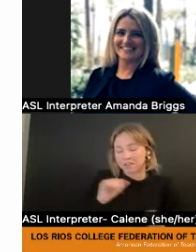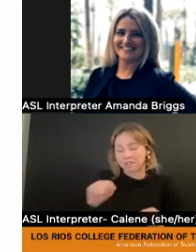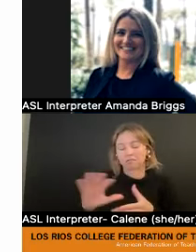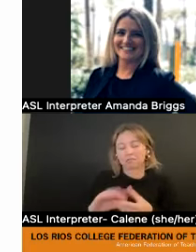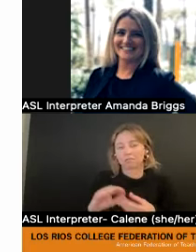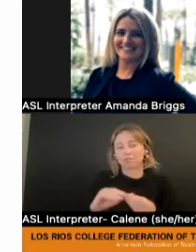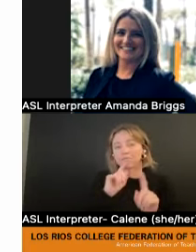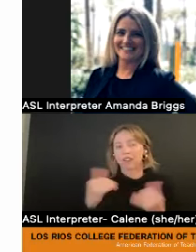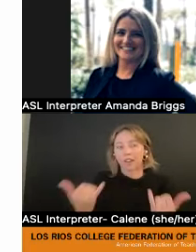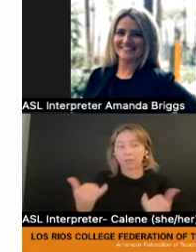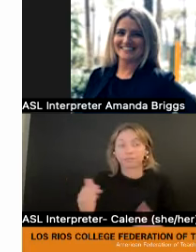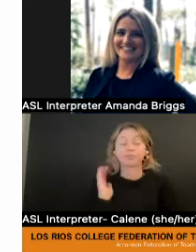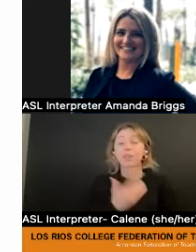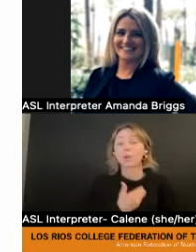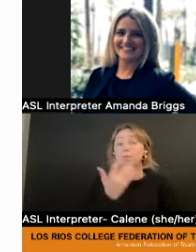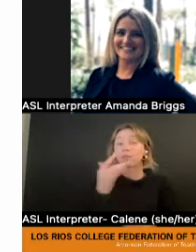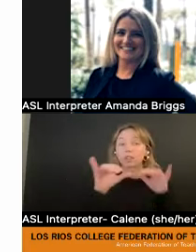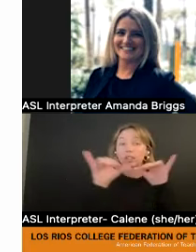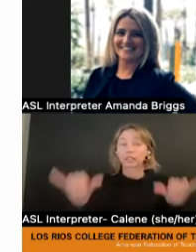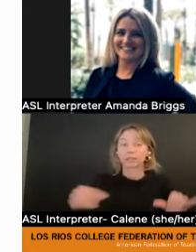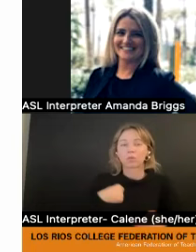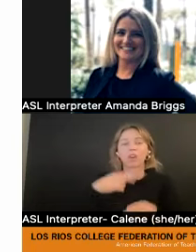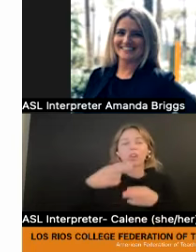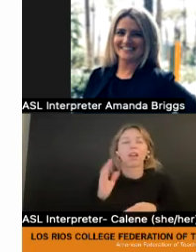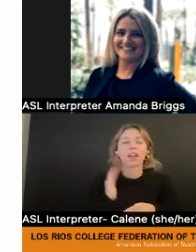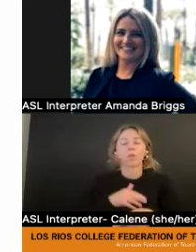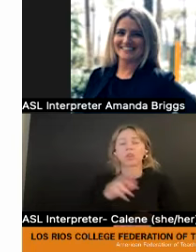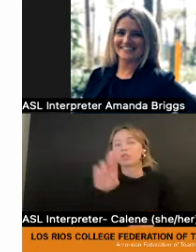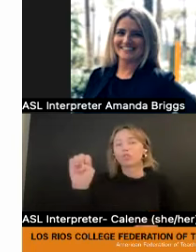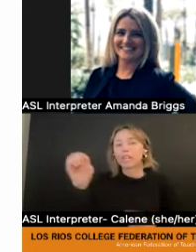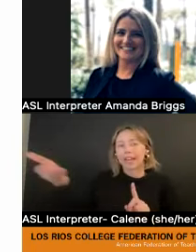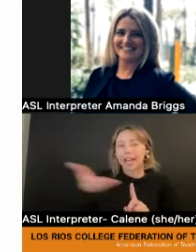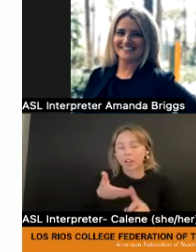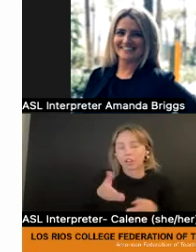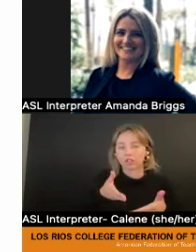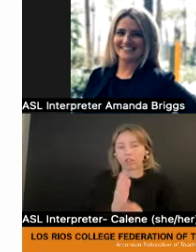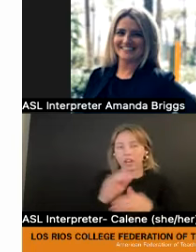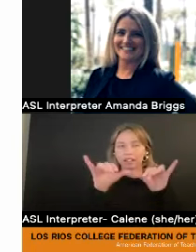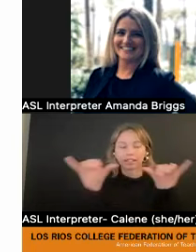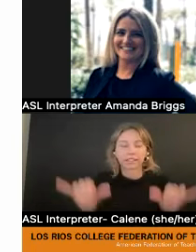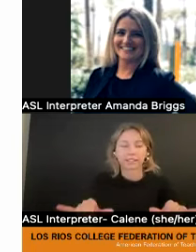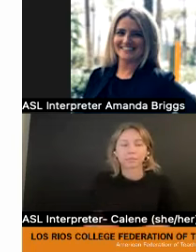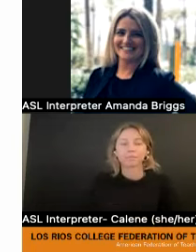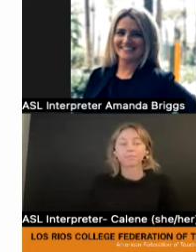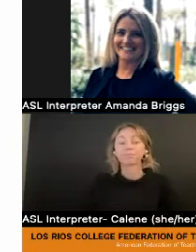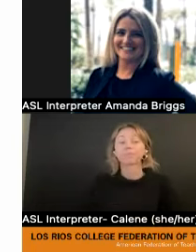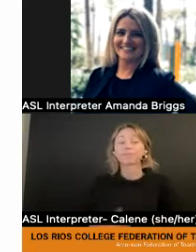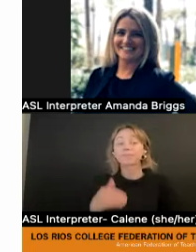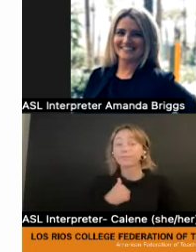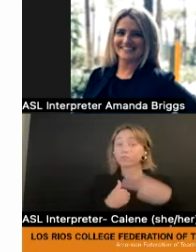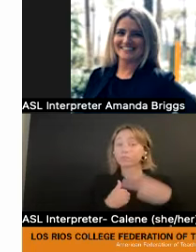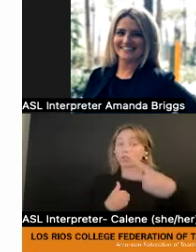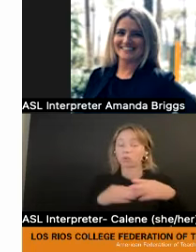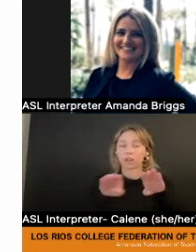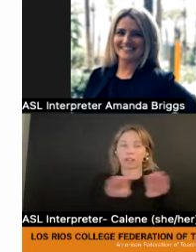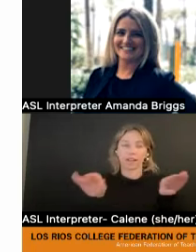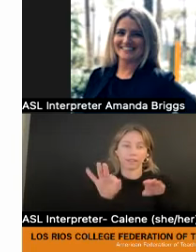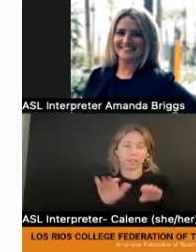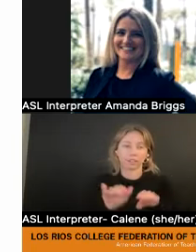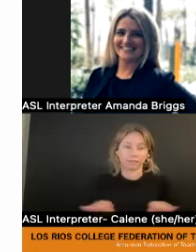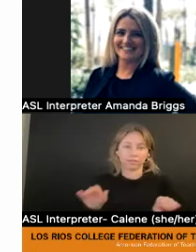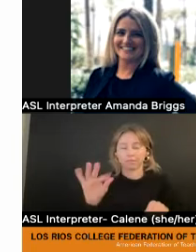preference system is, that's what we call our rehire right system. We have essentially two levels of preference